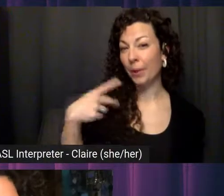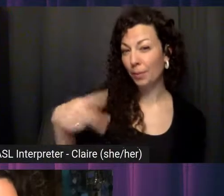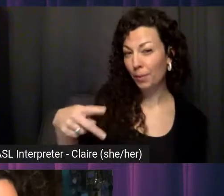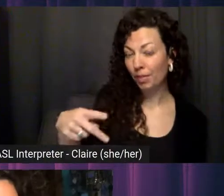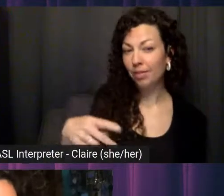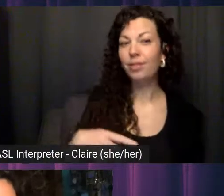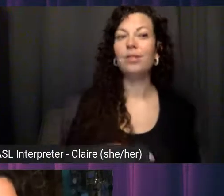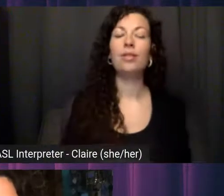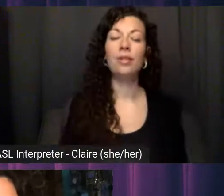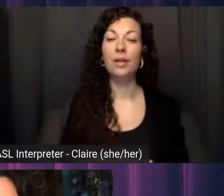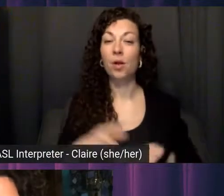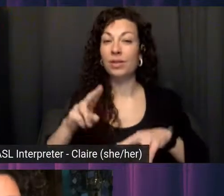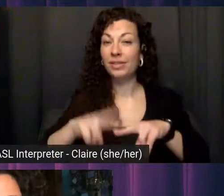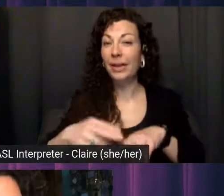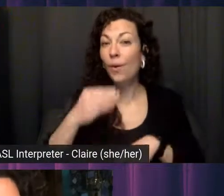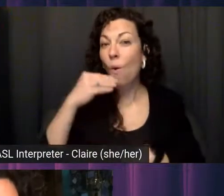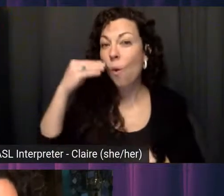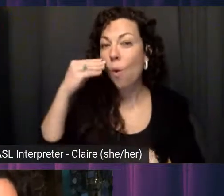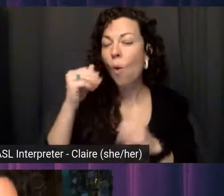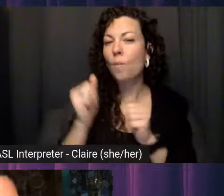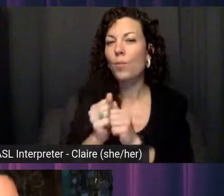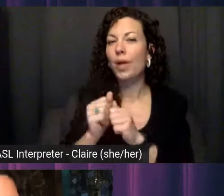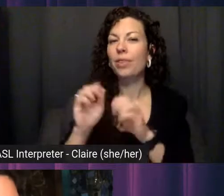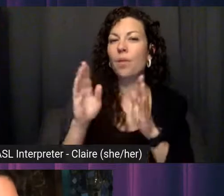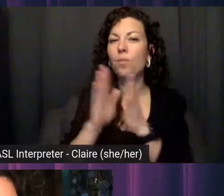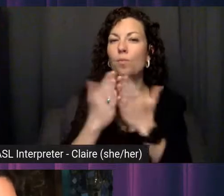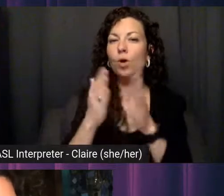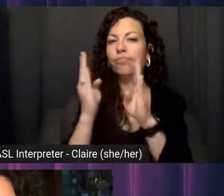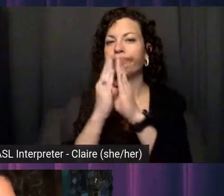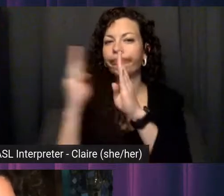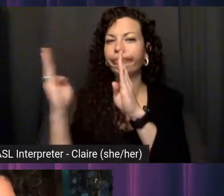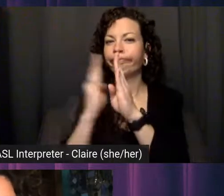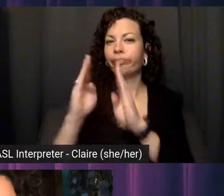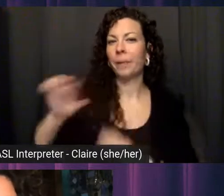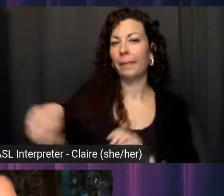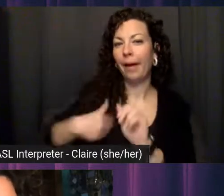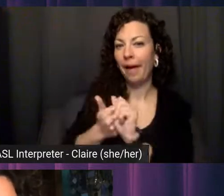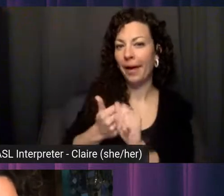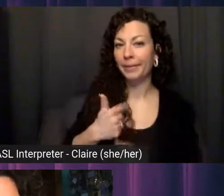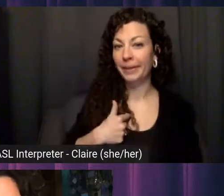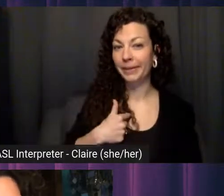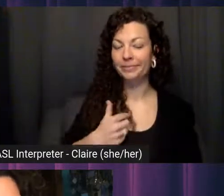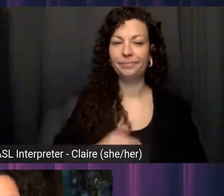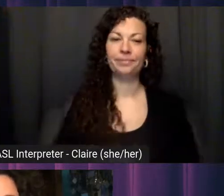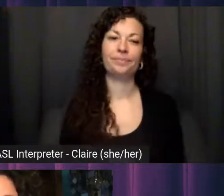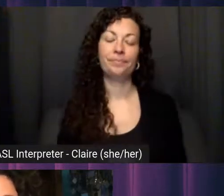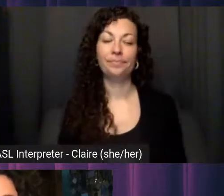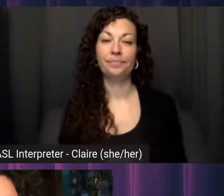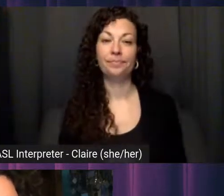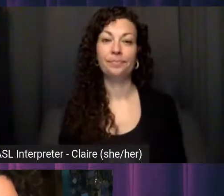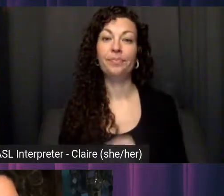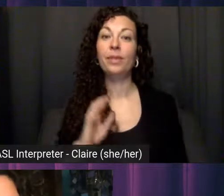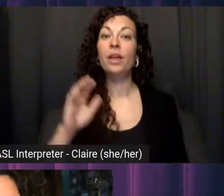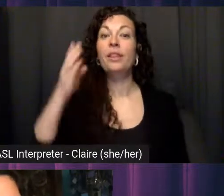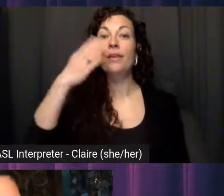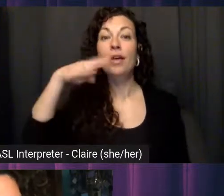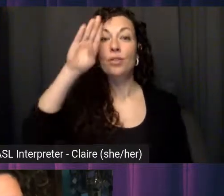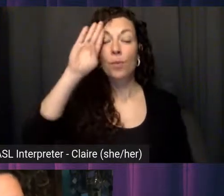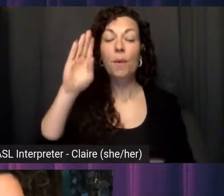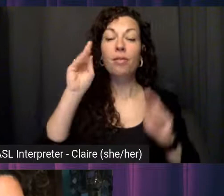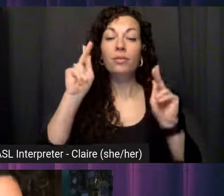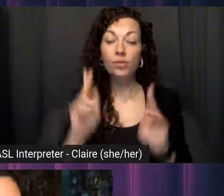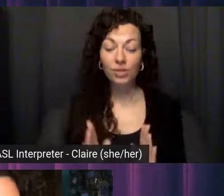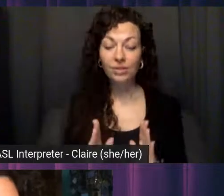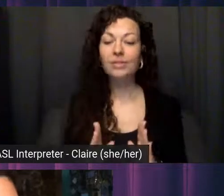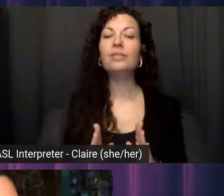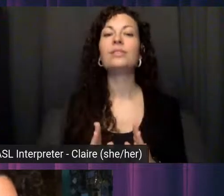in 2008, The Anthropologist is dedicated to the collaborative creation of research-based